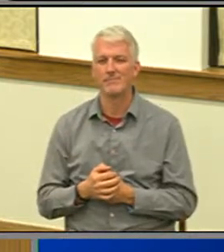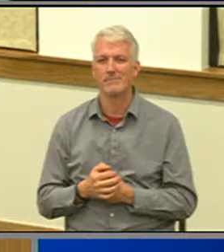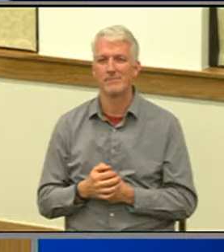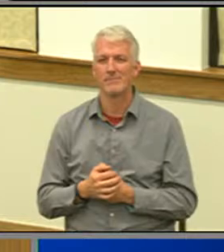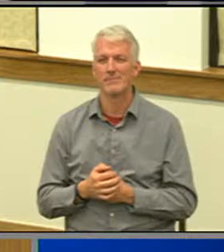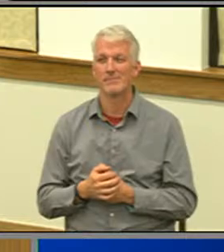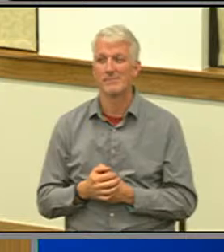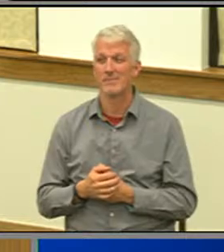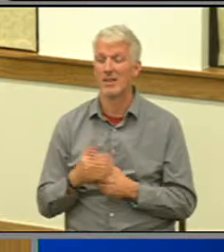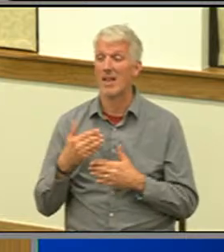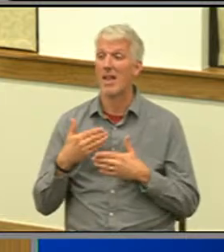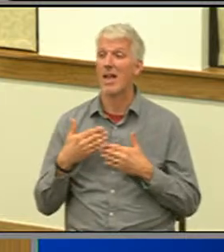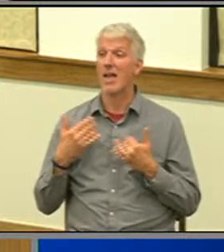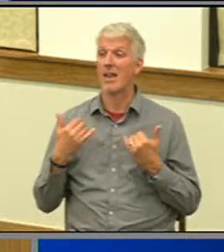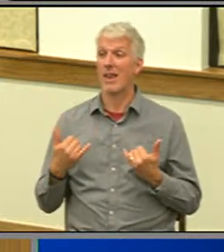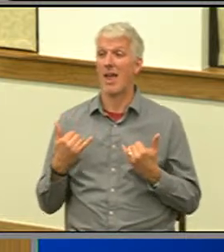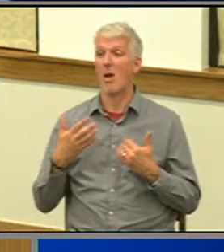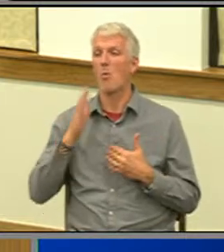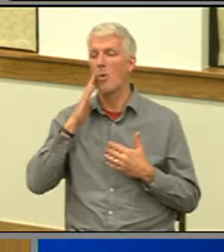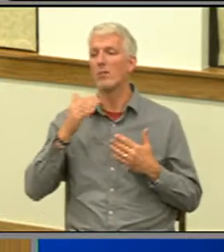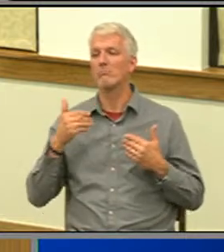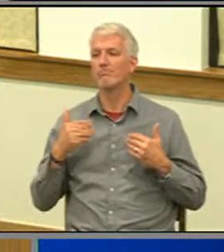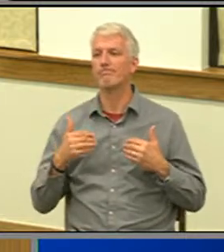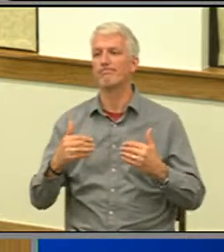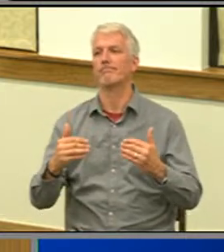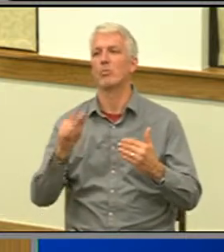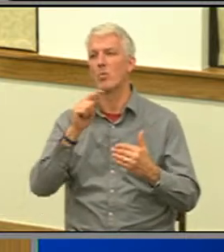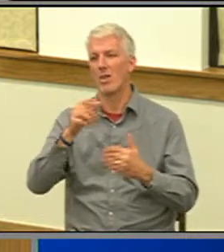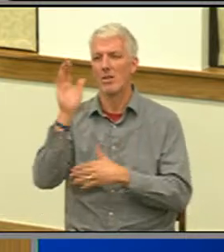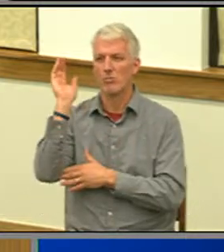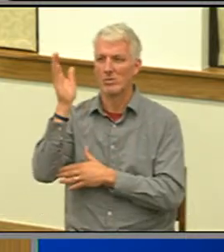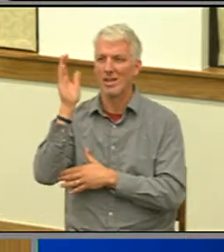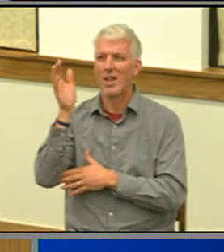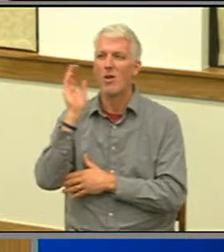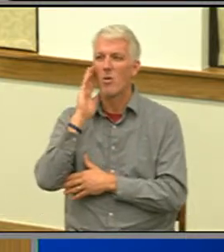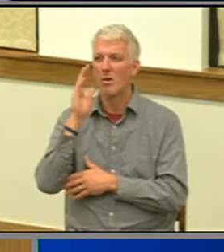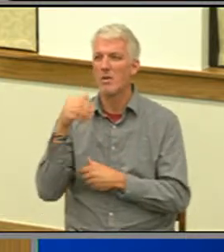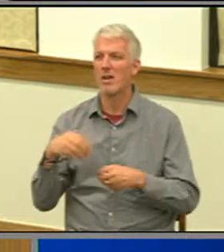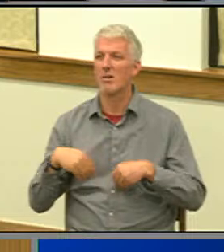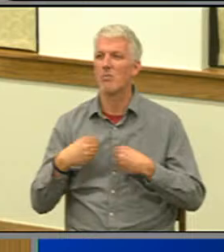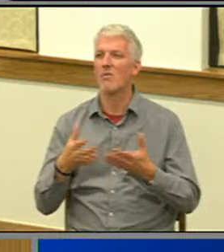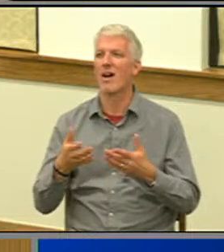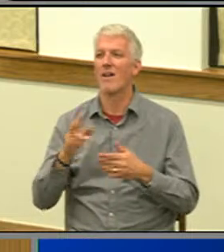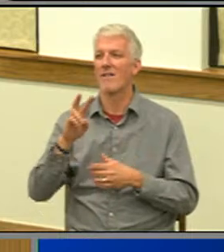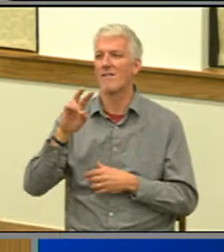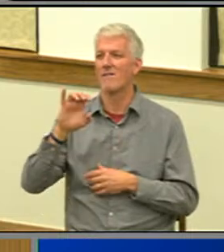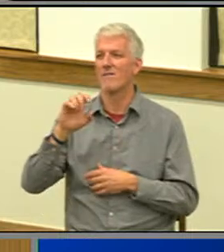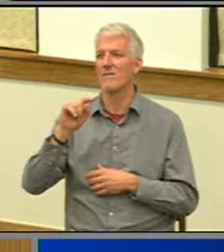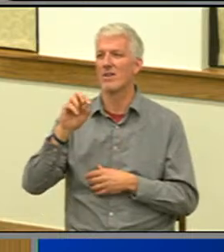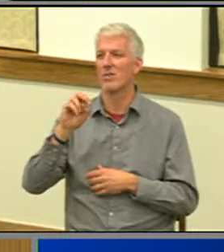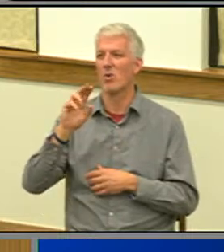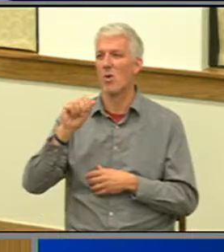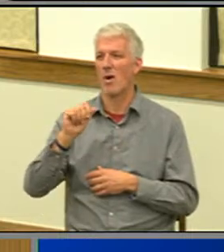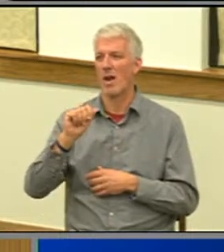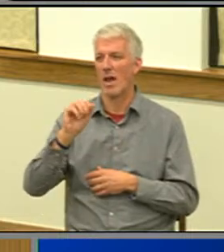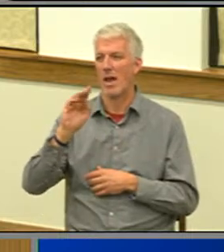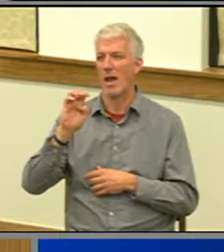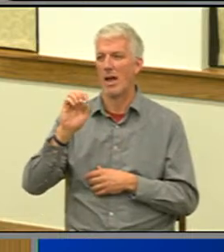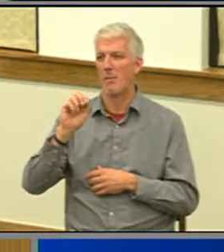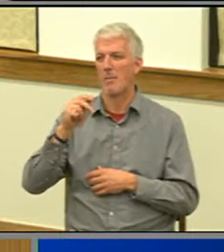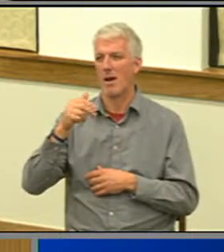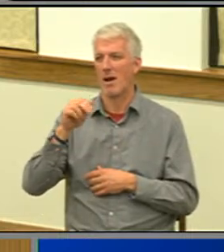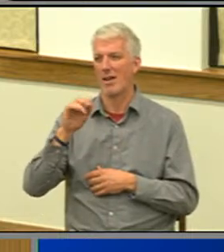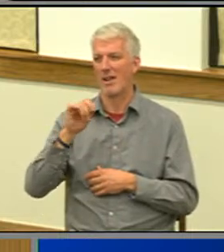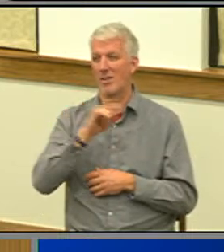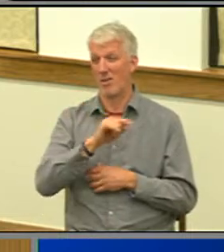And the next now will begin with the presentation will be provided by Victoria Pachanian, the project manager on